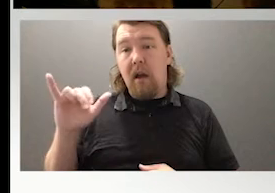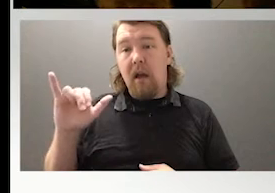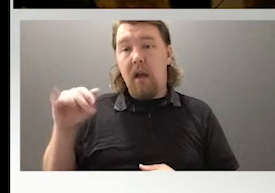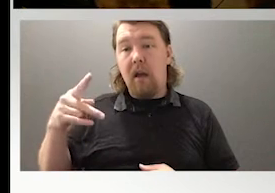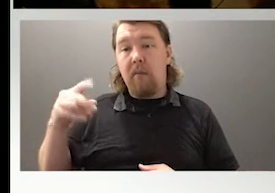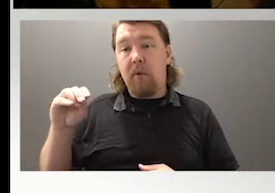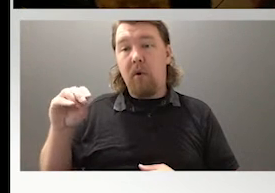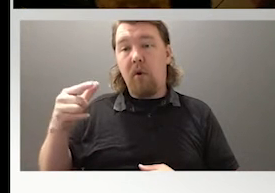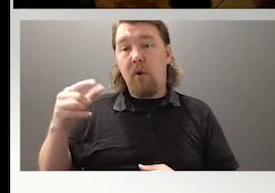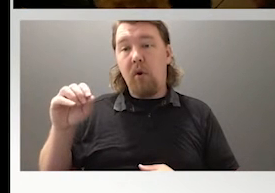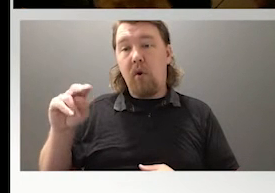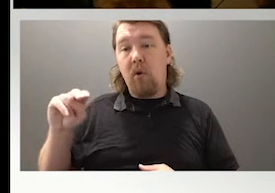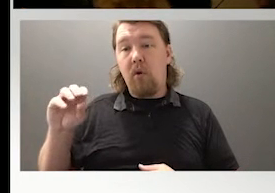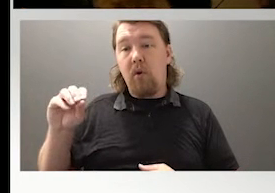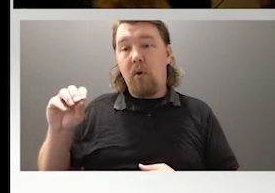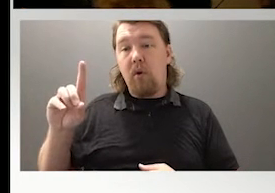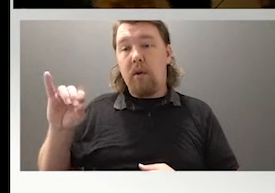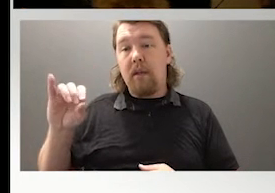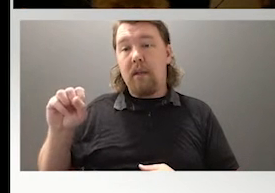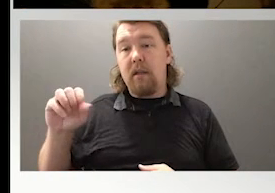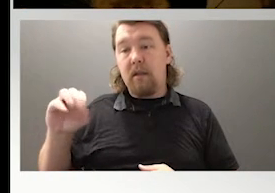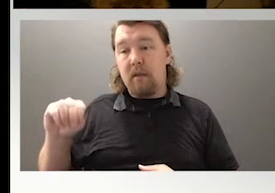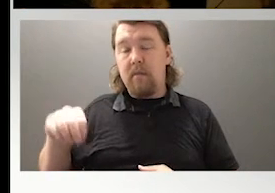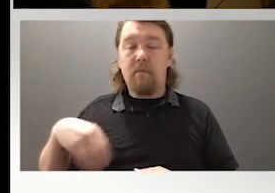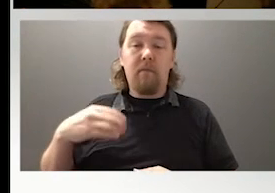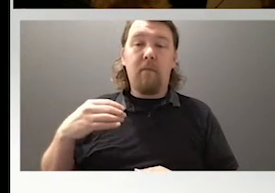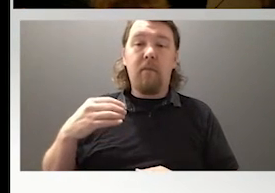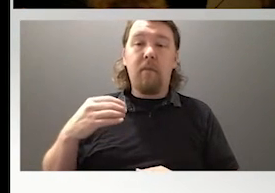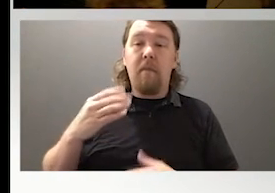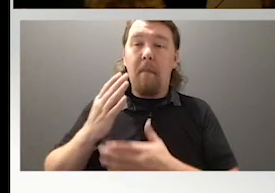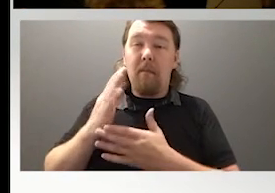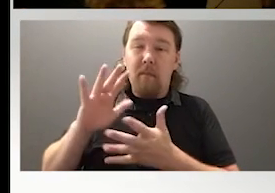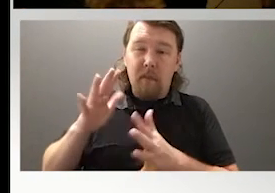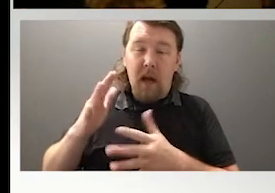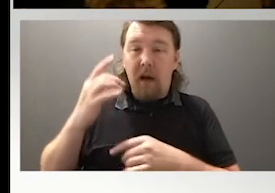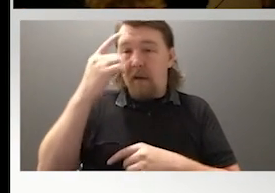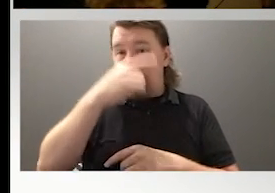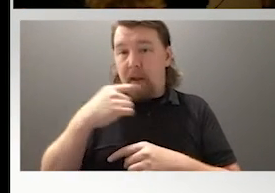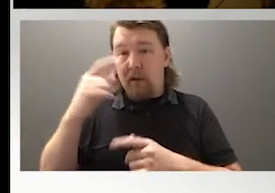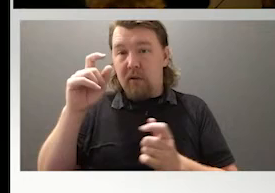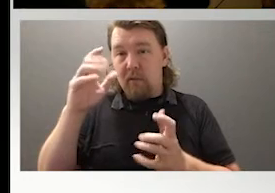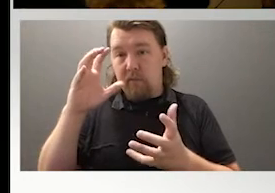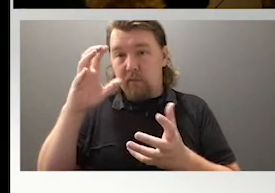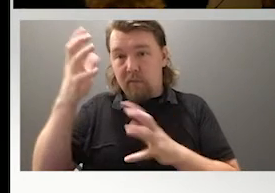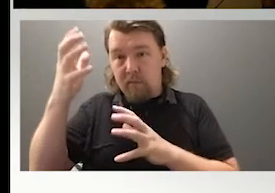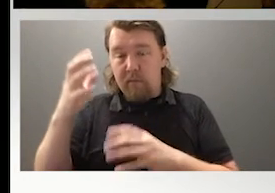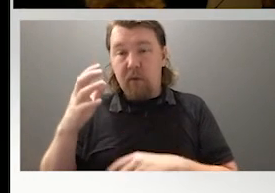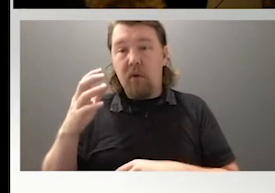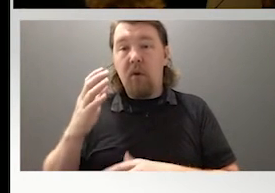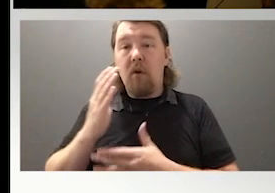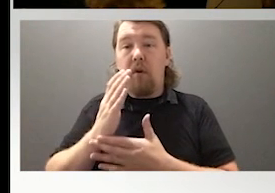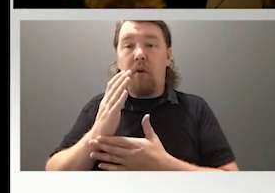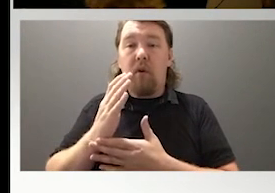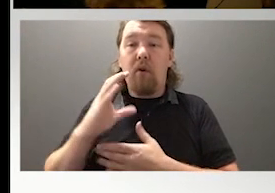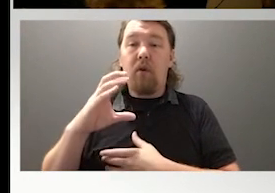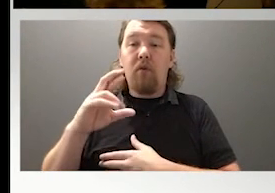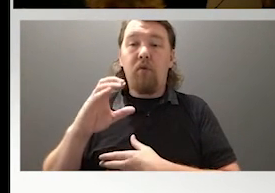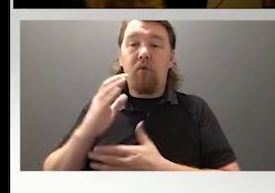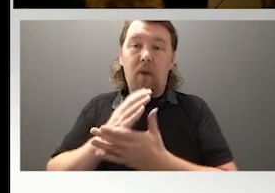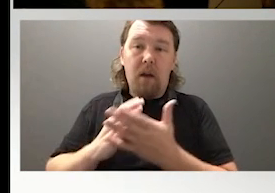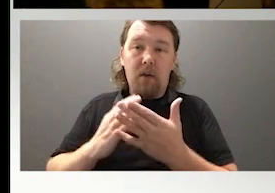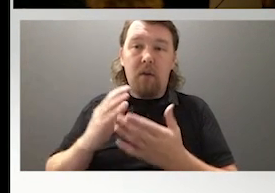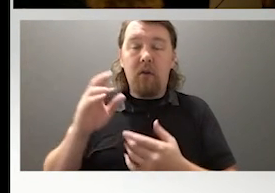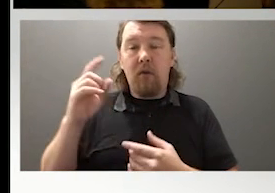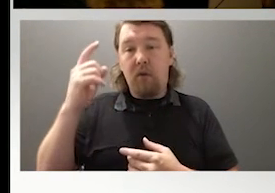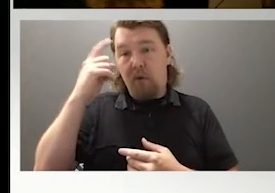hypogonadism, short stature, mild facial dysformism, and a characteristic neurobehavior. Diagnosis